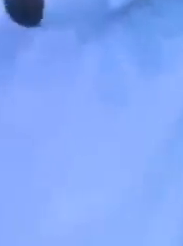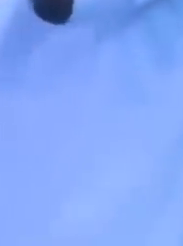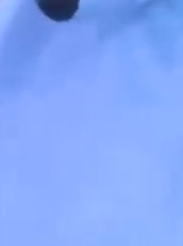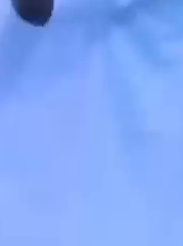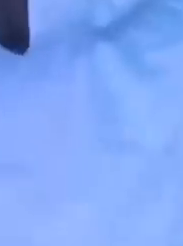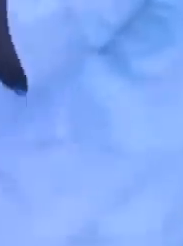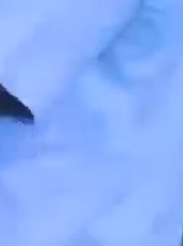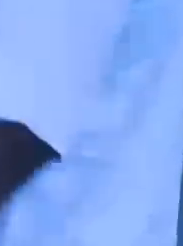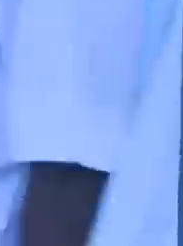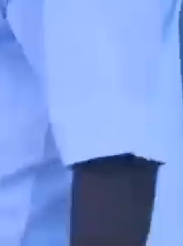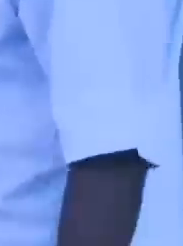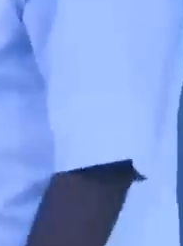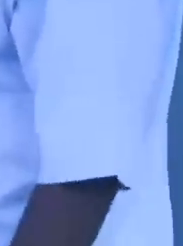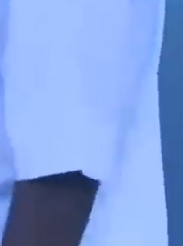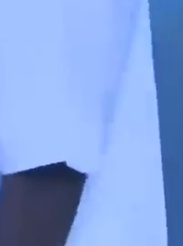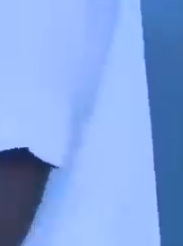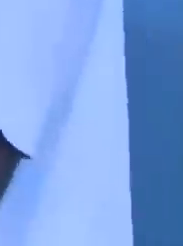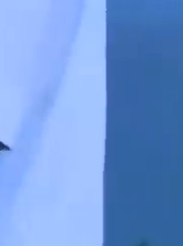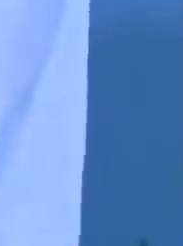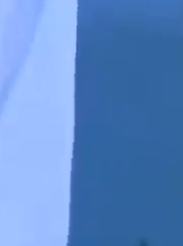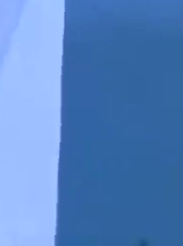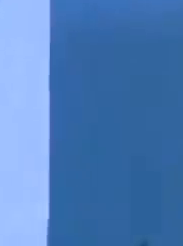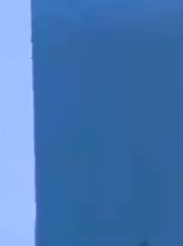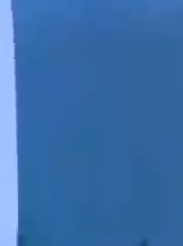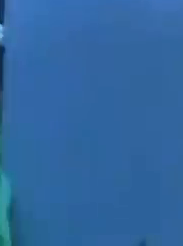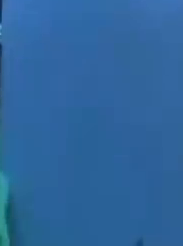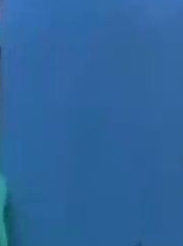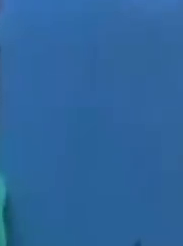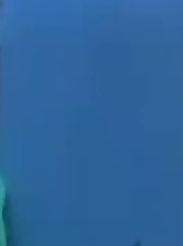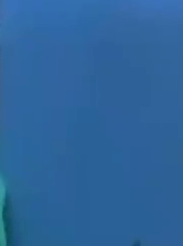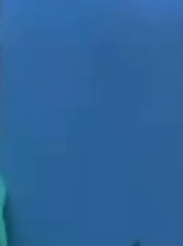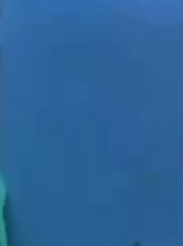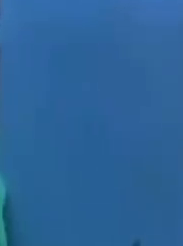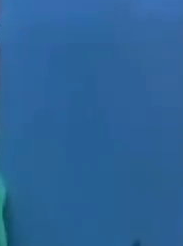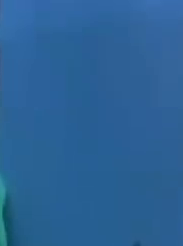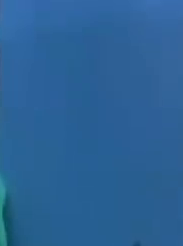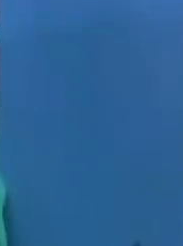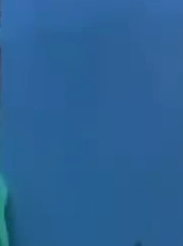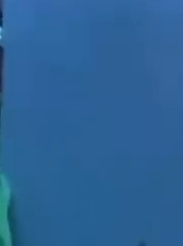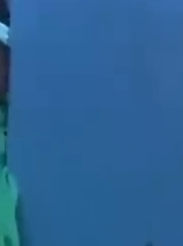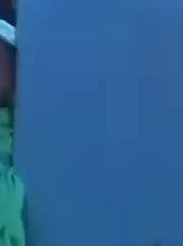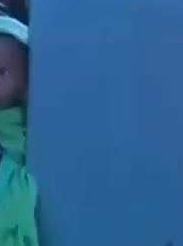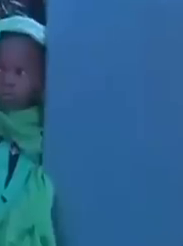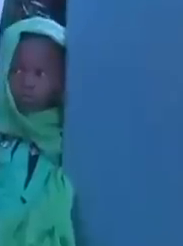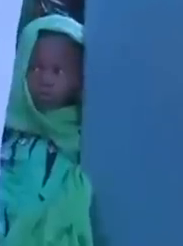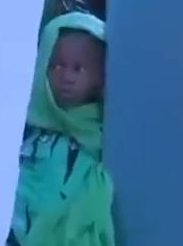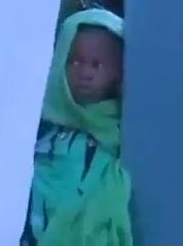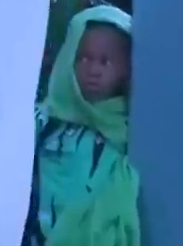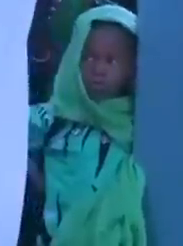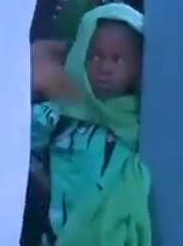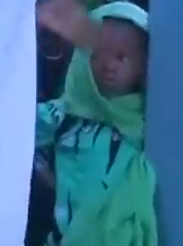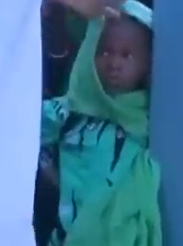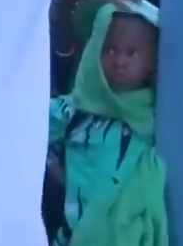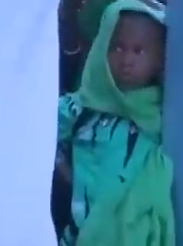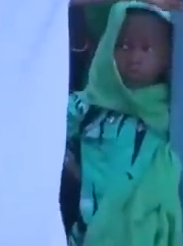help. So, the boy is saying, oh, yeah, because your work you don't understand. I may not be only talent. I stand as a prophet said to you. Oh, go to